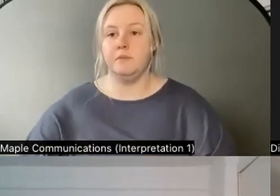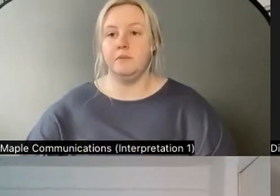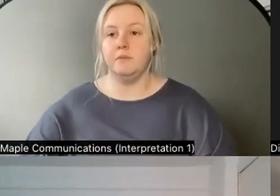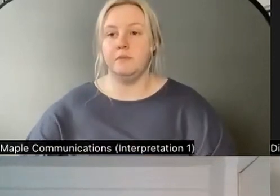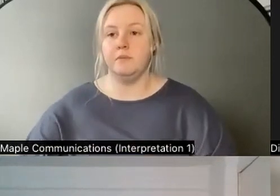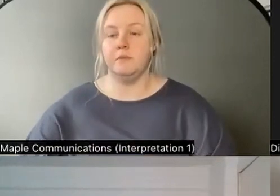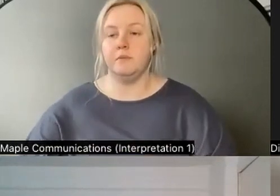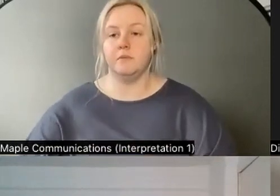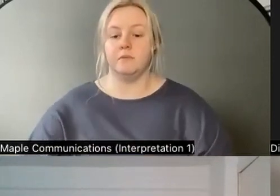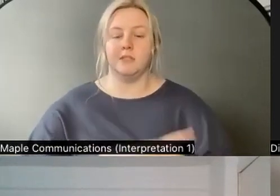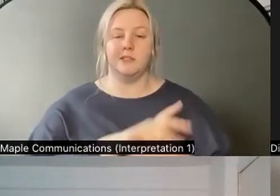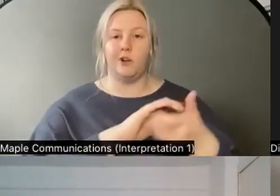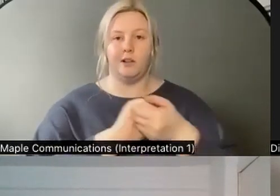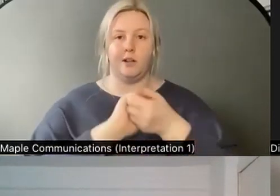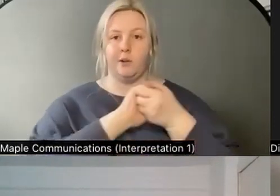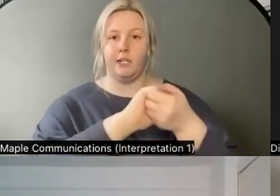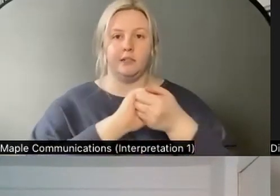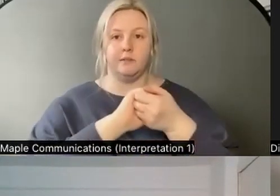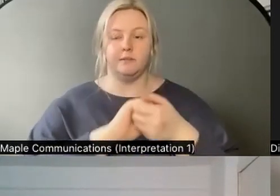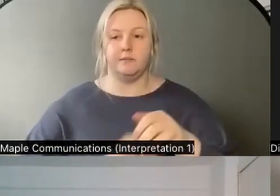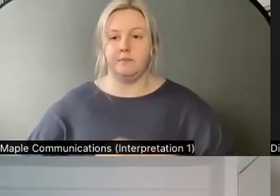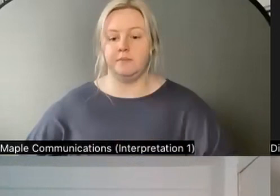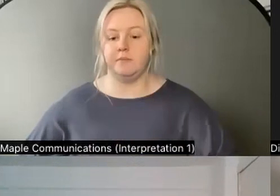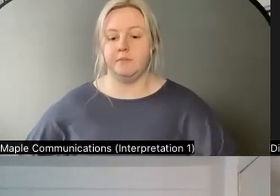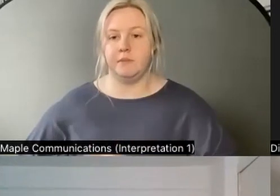solidarity. Absolutely. Thank you.